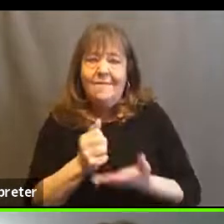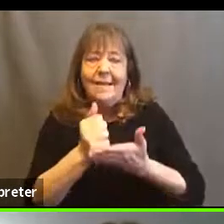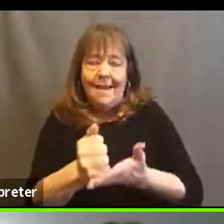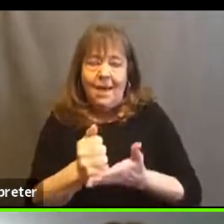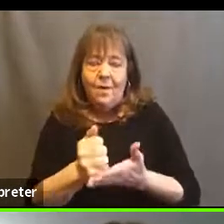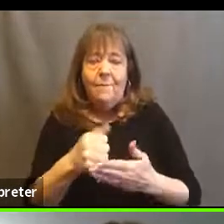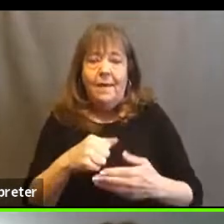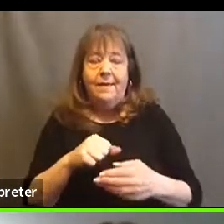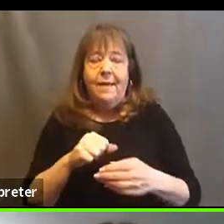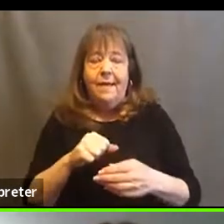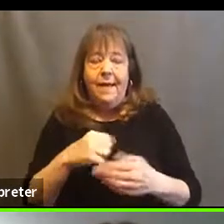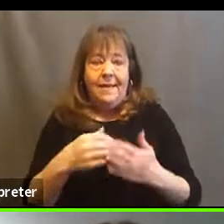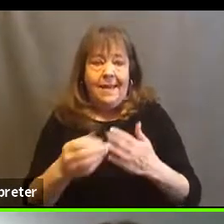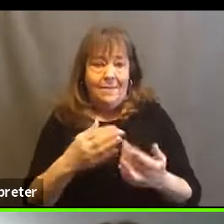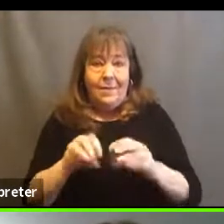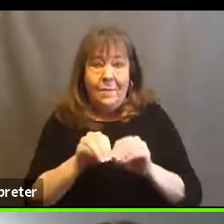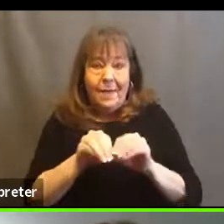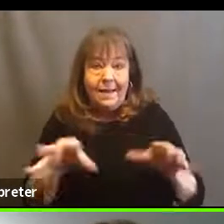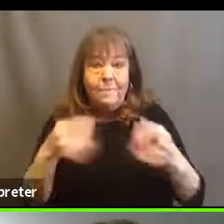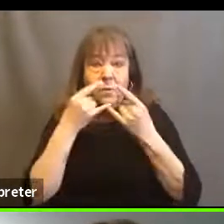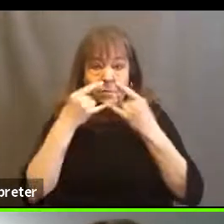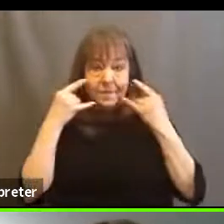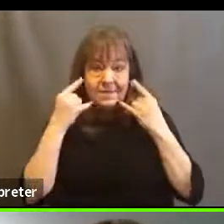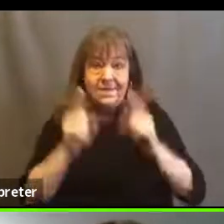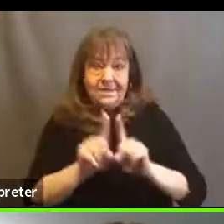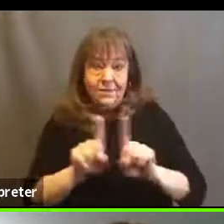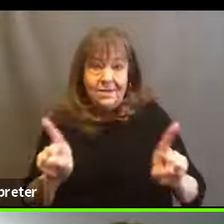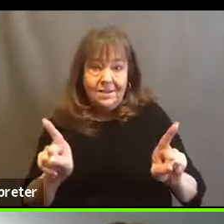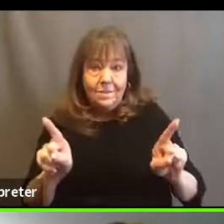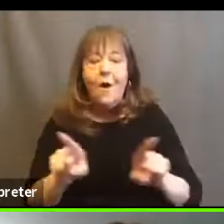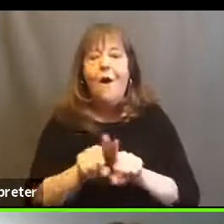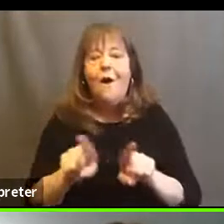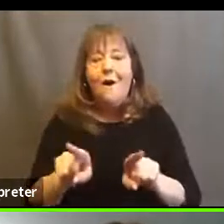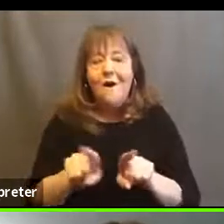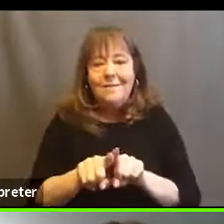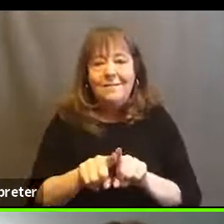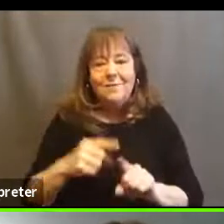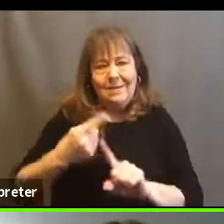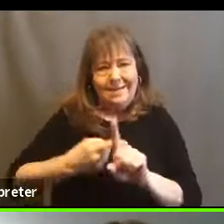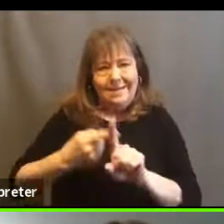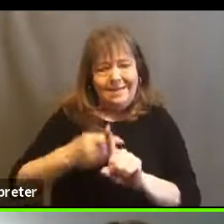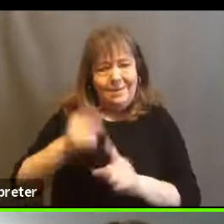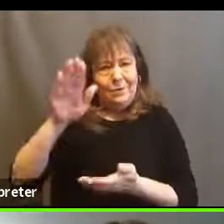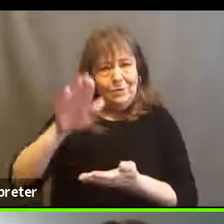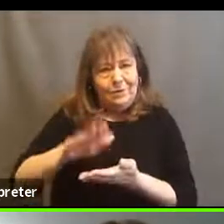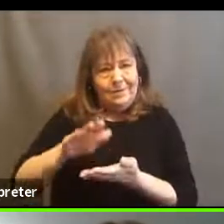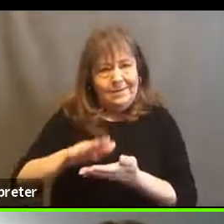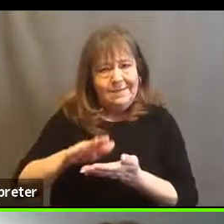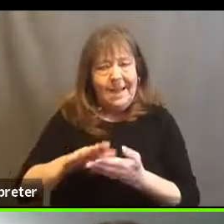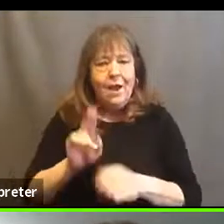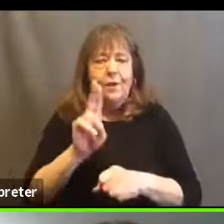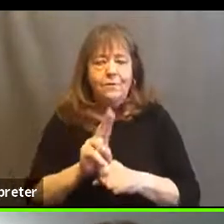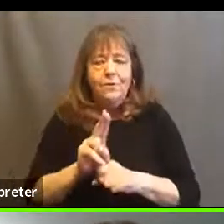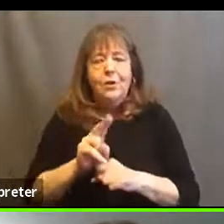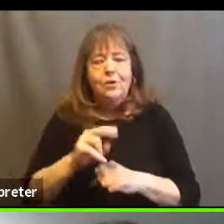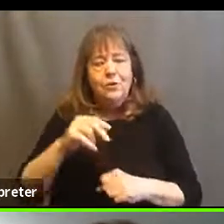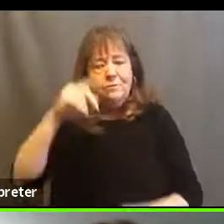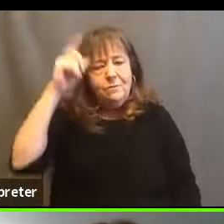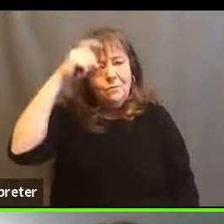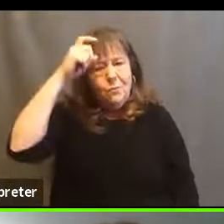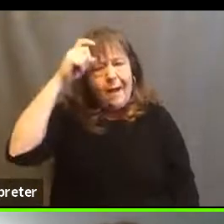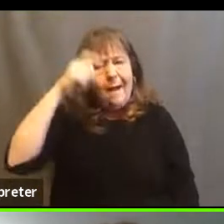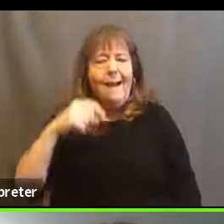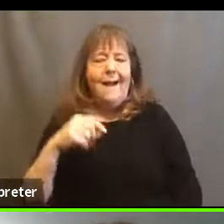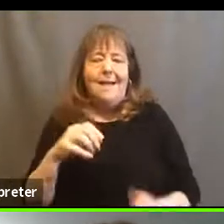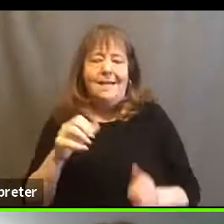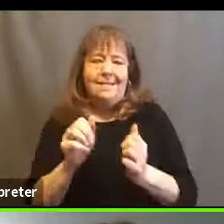wearing our masks and socially distancing, but also by turning our temperature down and being wise in our energy consumption. So